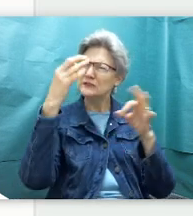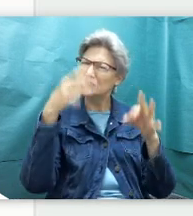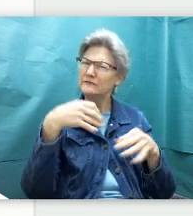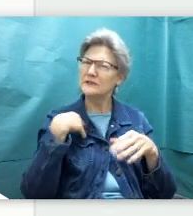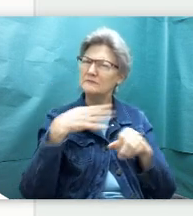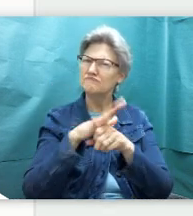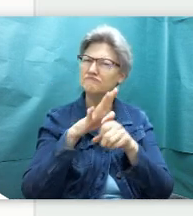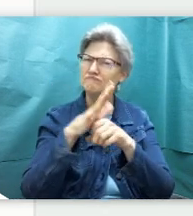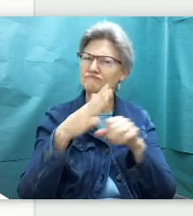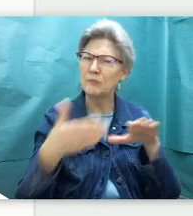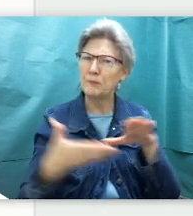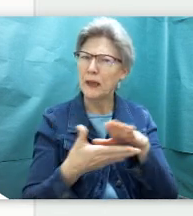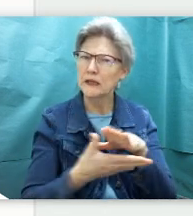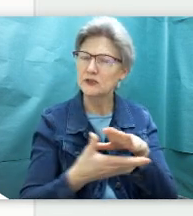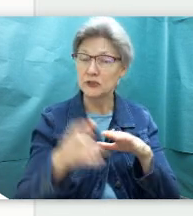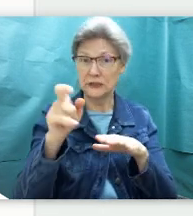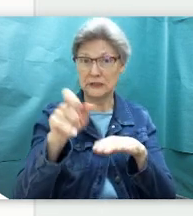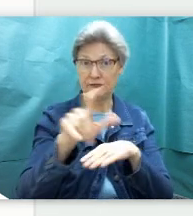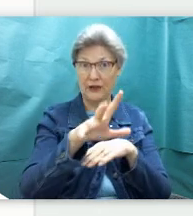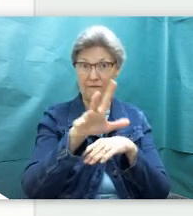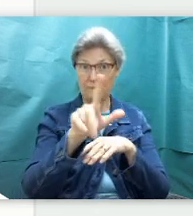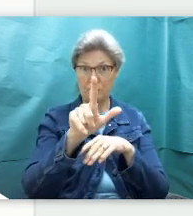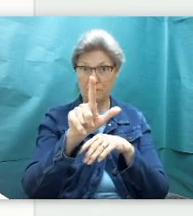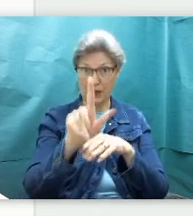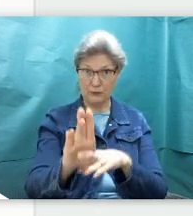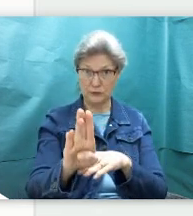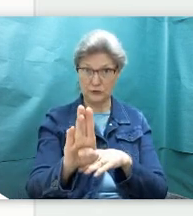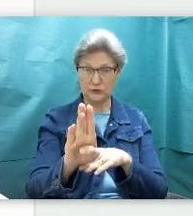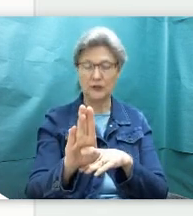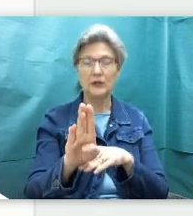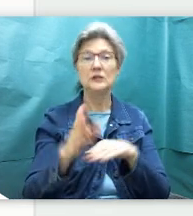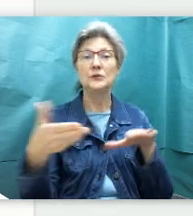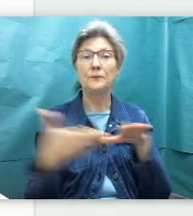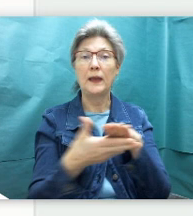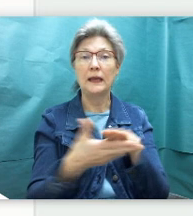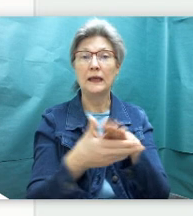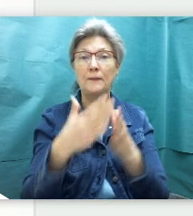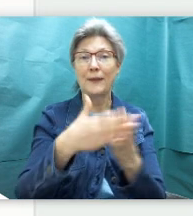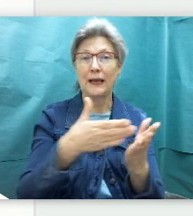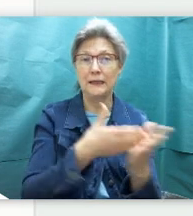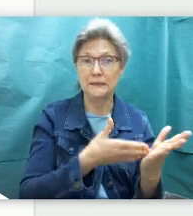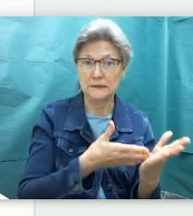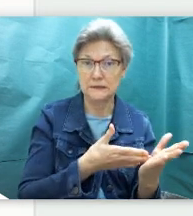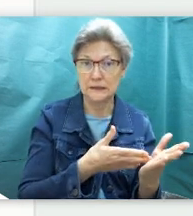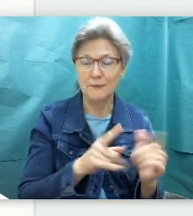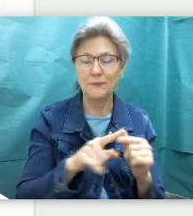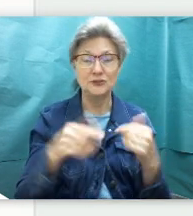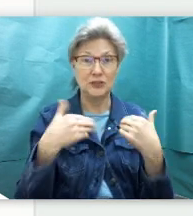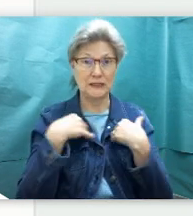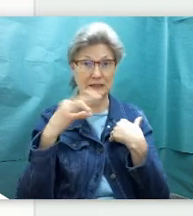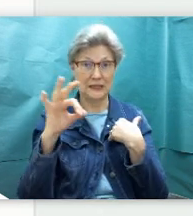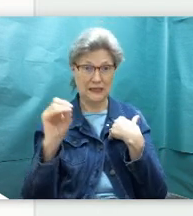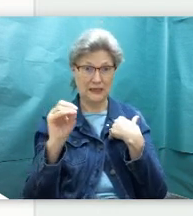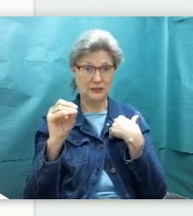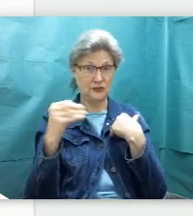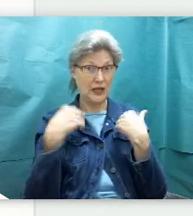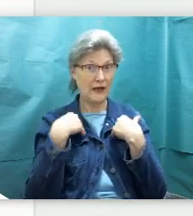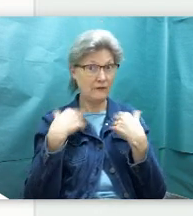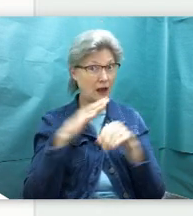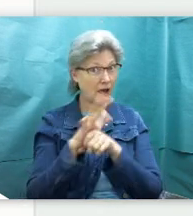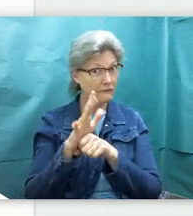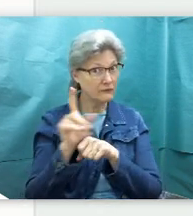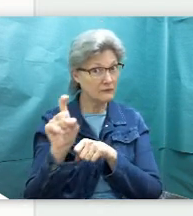it? Well, she needs 5 pounds of flour to bake the pies, but she has 90. So does she have